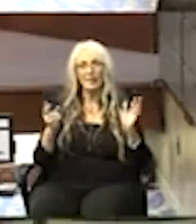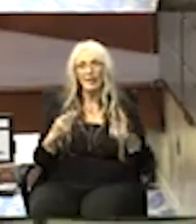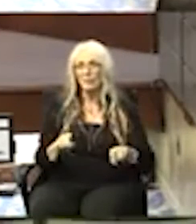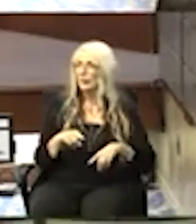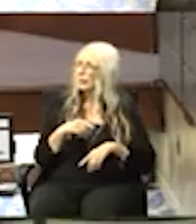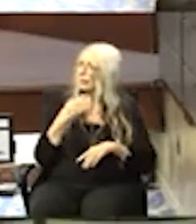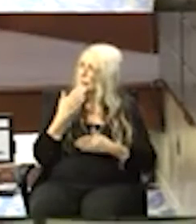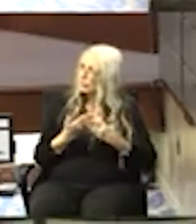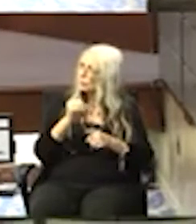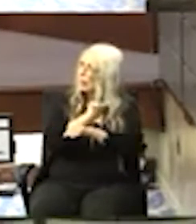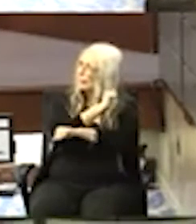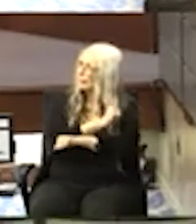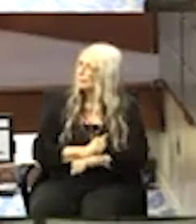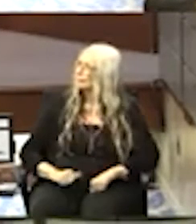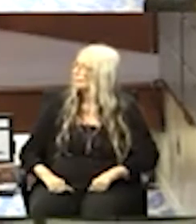Good job.